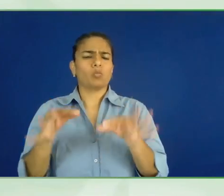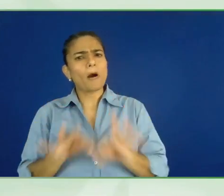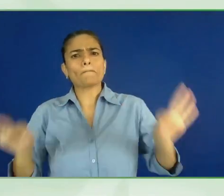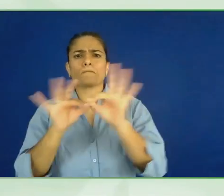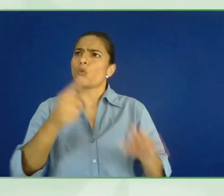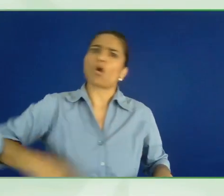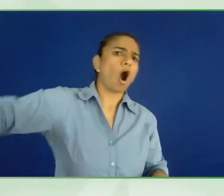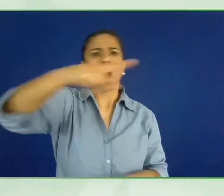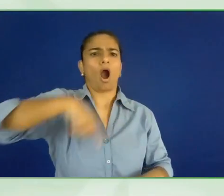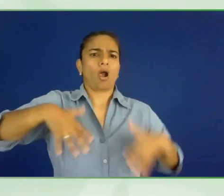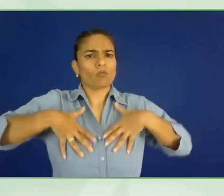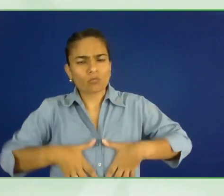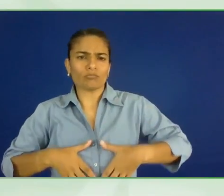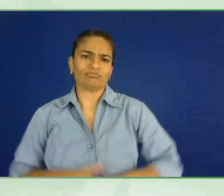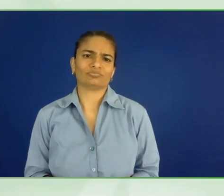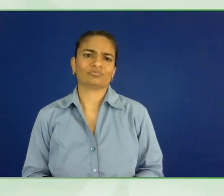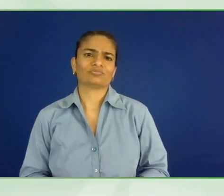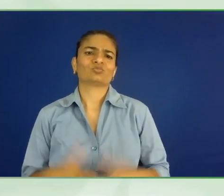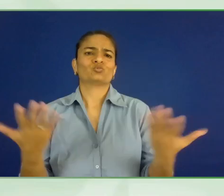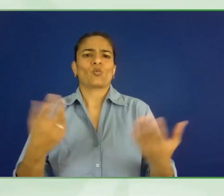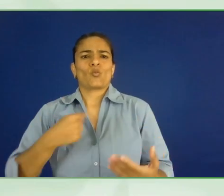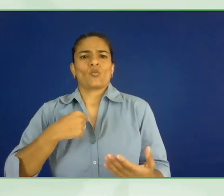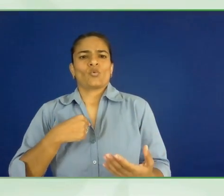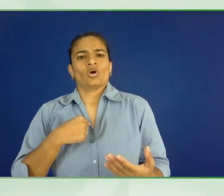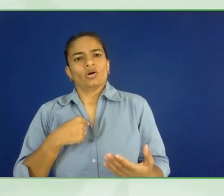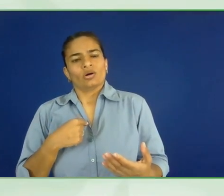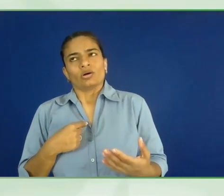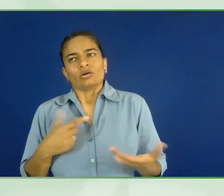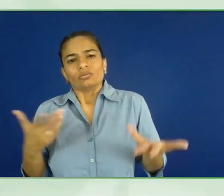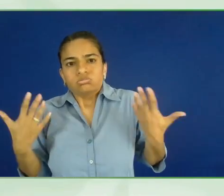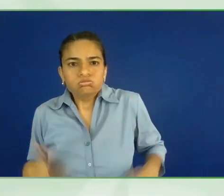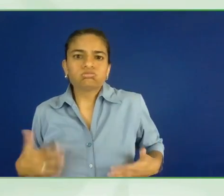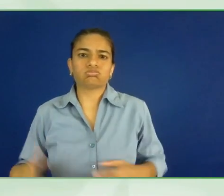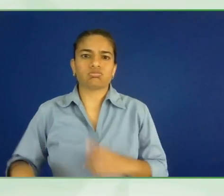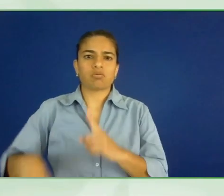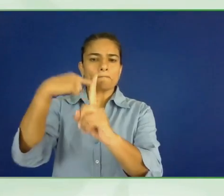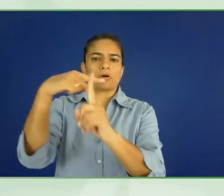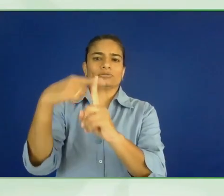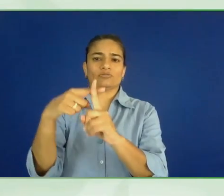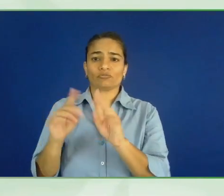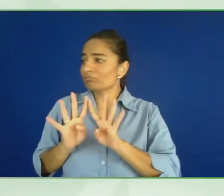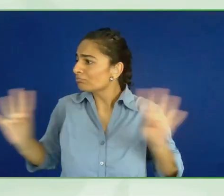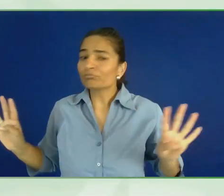am positive that we will learn a lot from our colleagues.